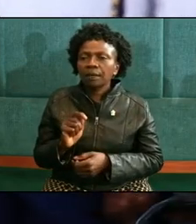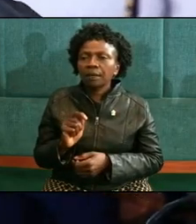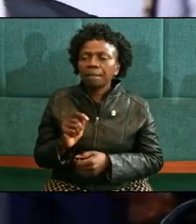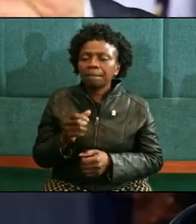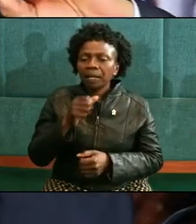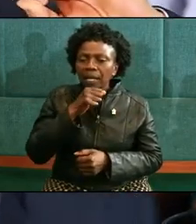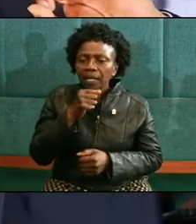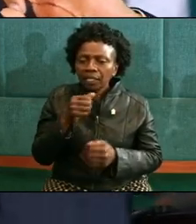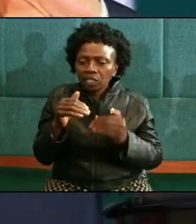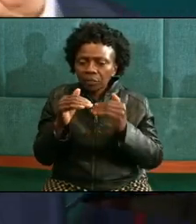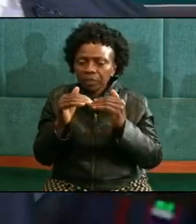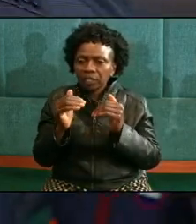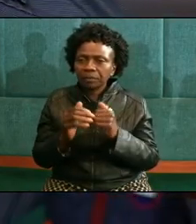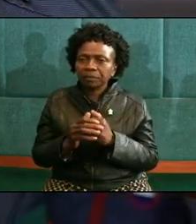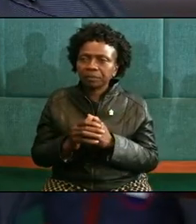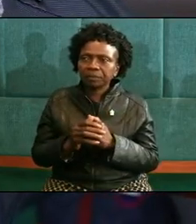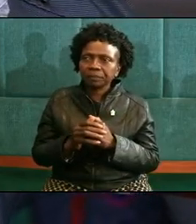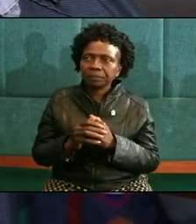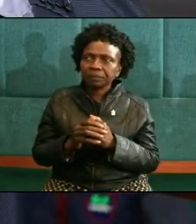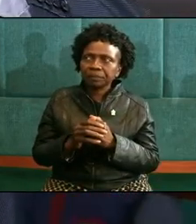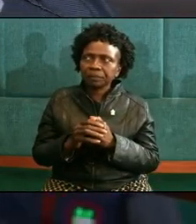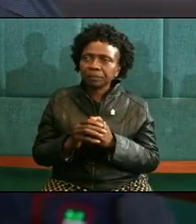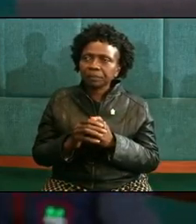What's the age limit?